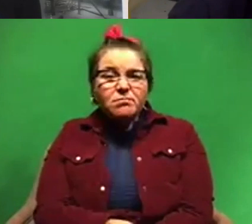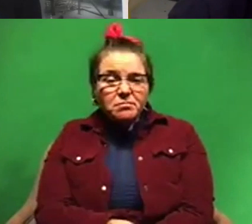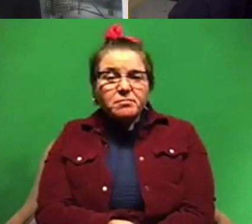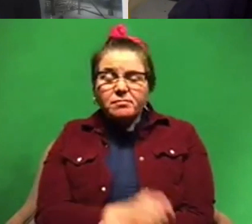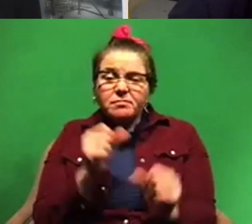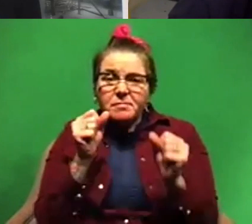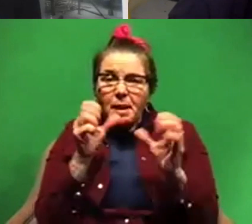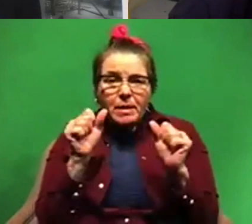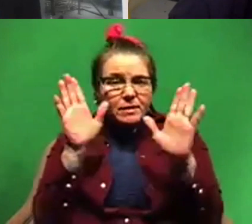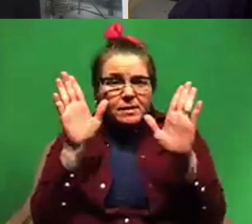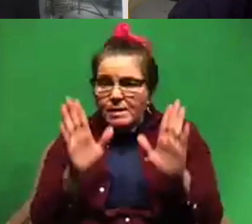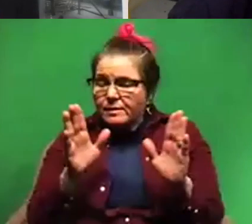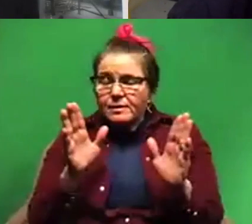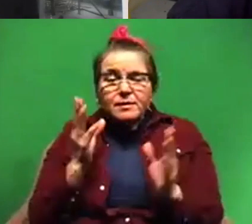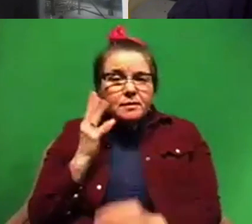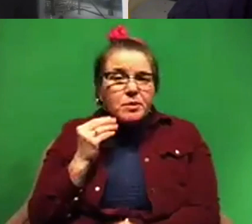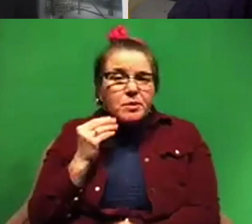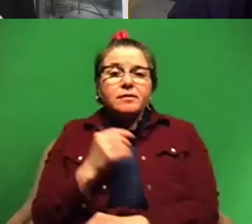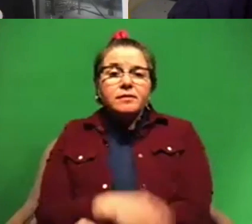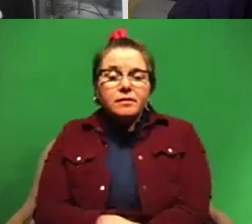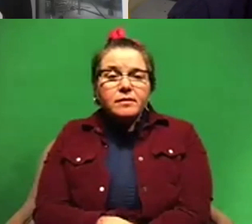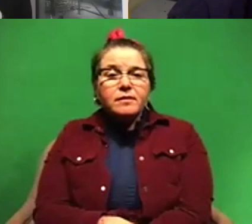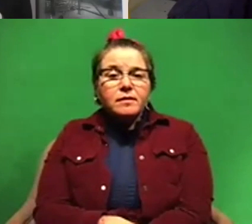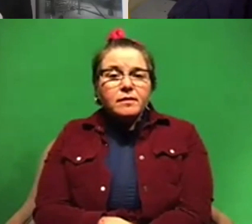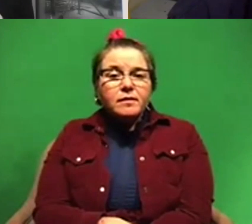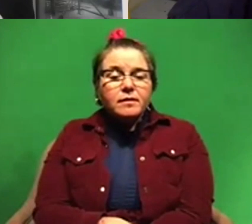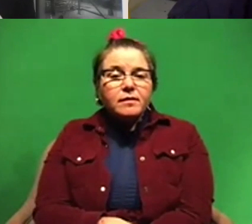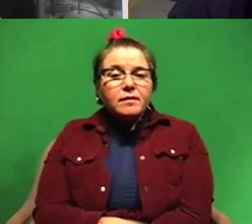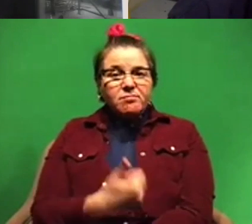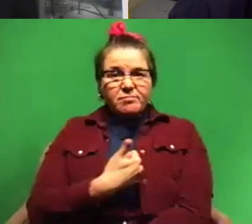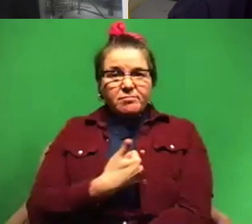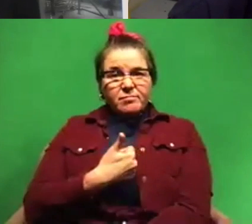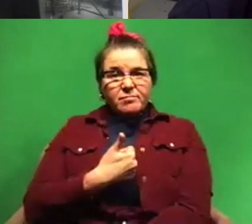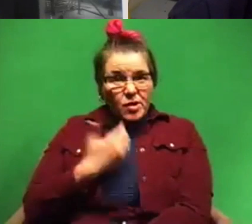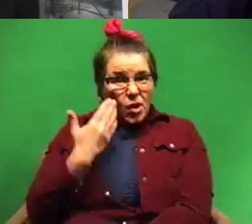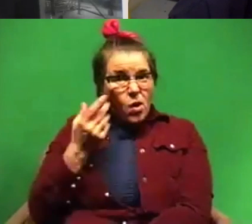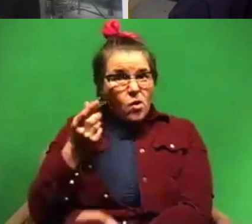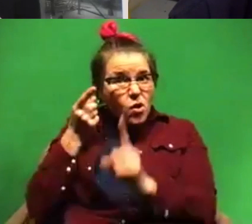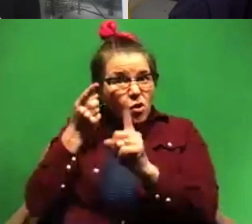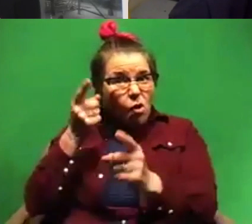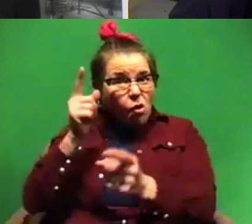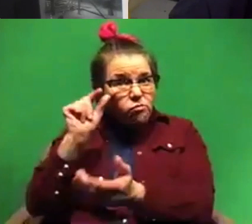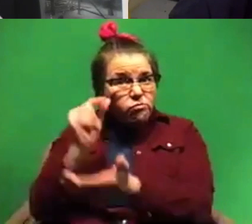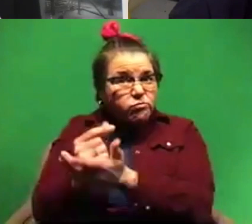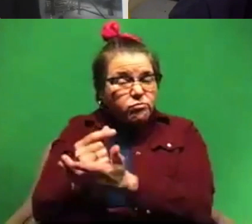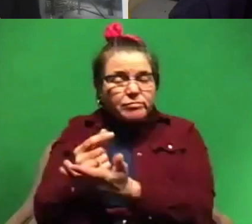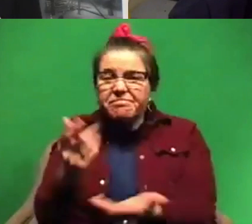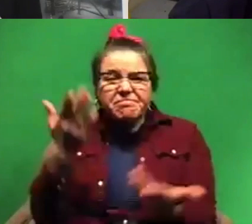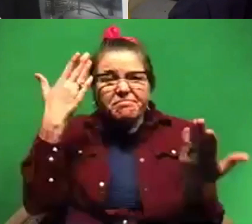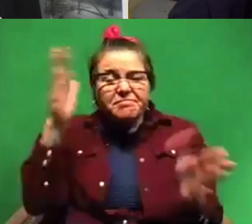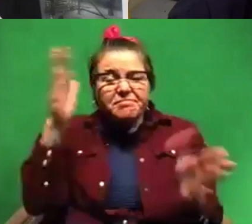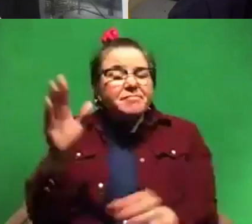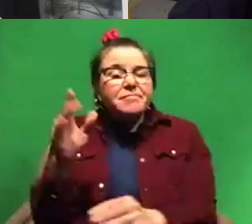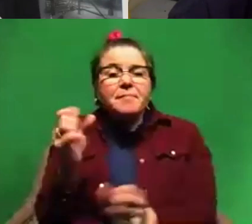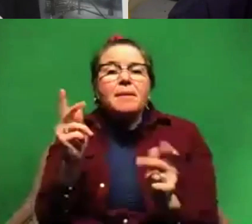amazing experience, and it really, I didn't know what I wanted to do in the beginning. A lot of people I know,